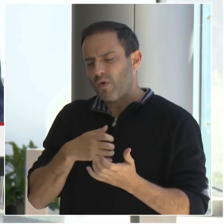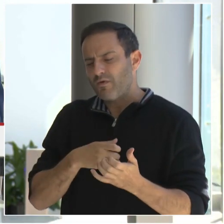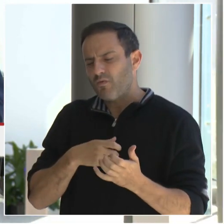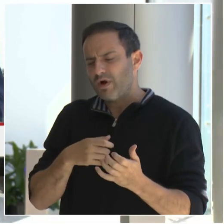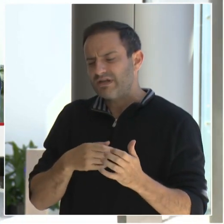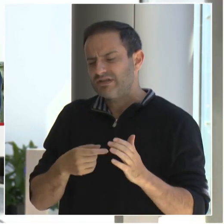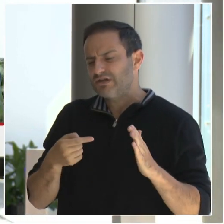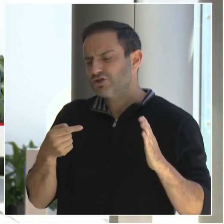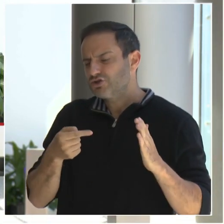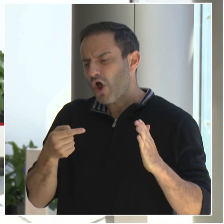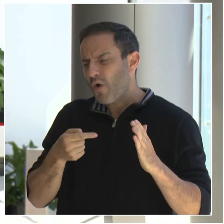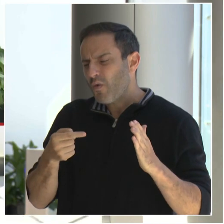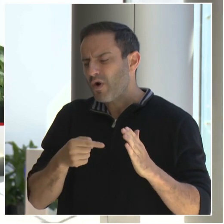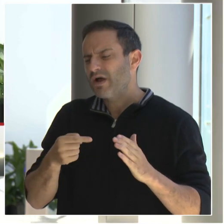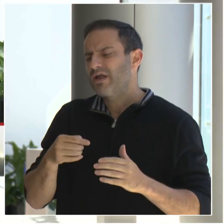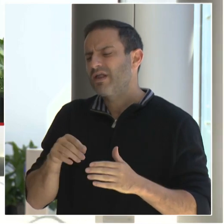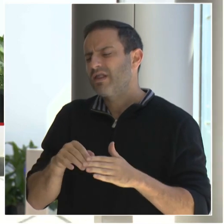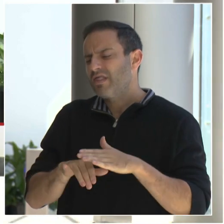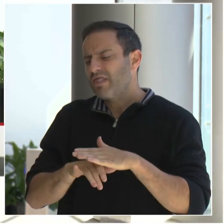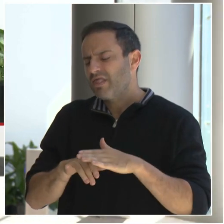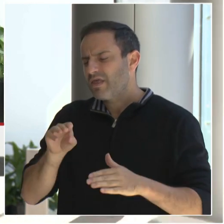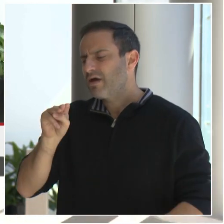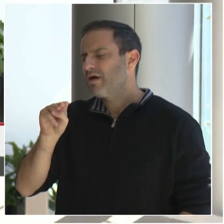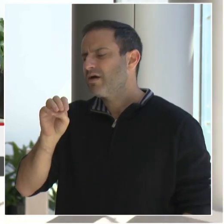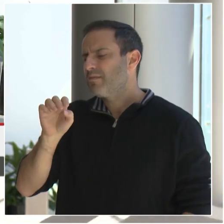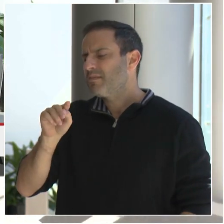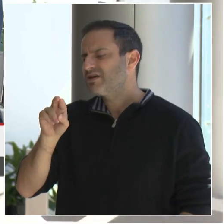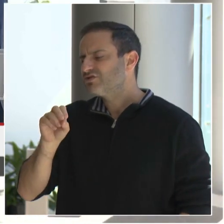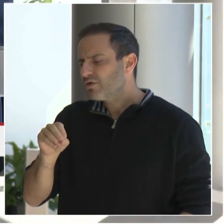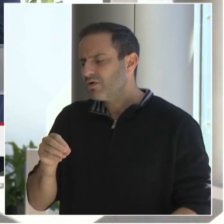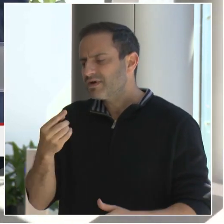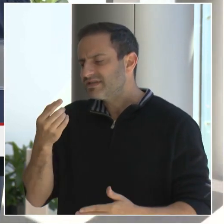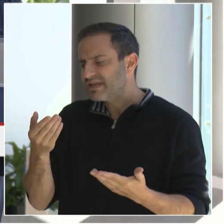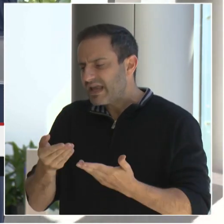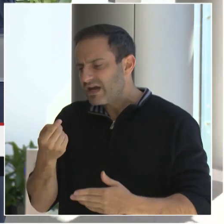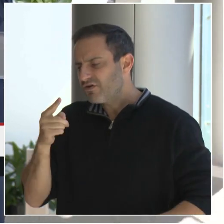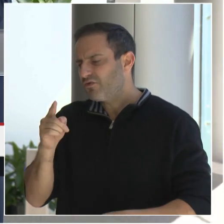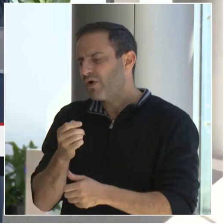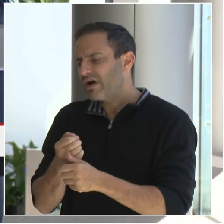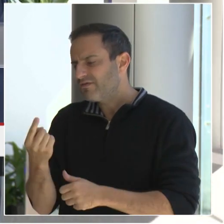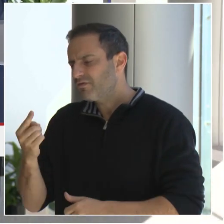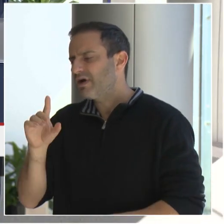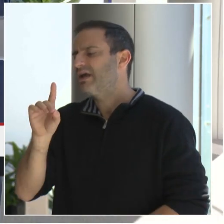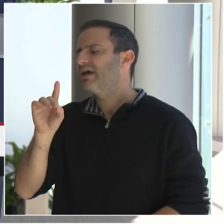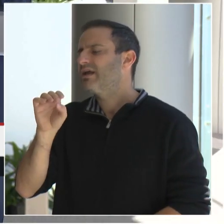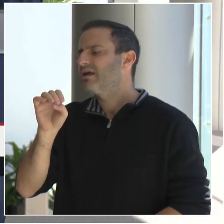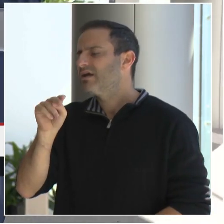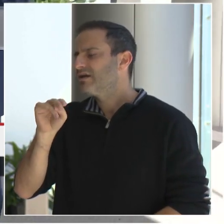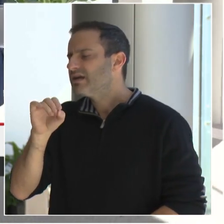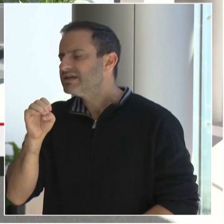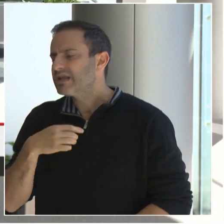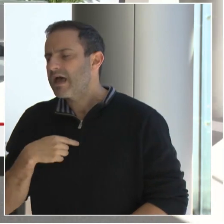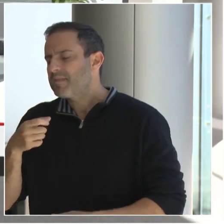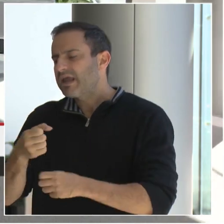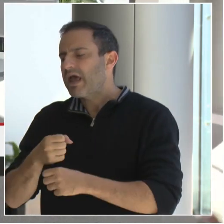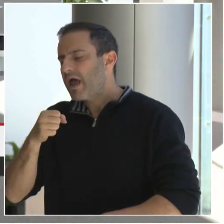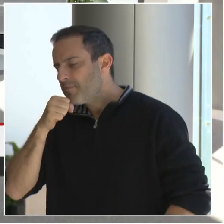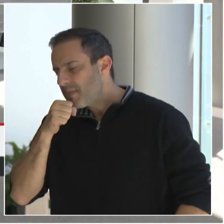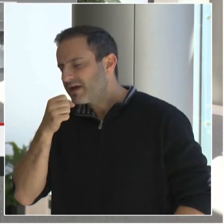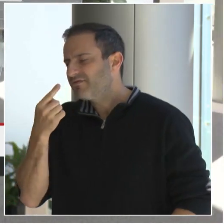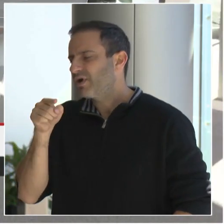that Metro is there for everyone in this community. So Denise, thanks for joining us, and I'm going to get the mic for you here.